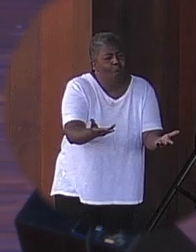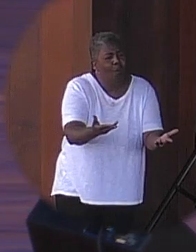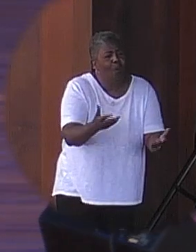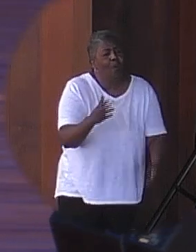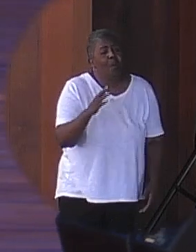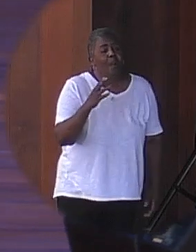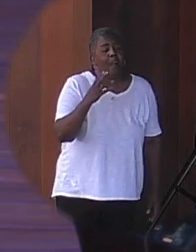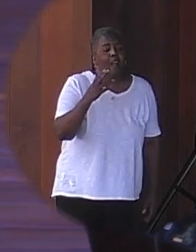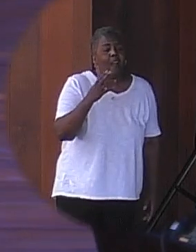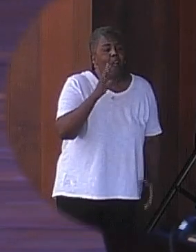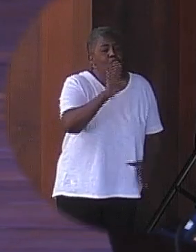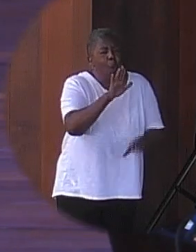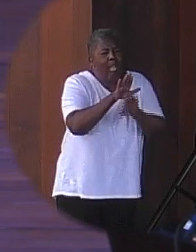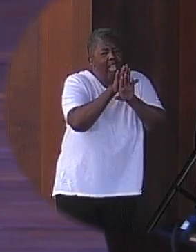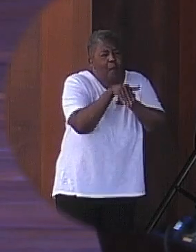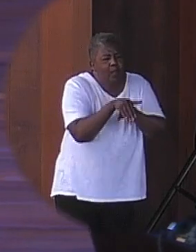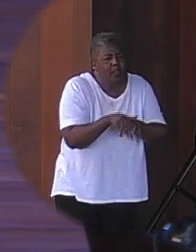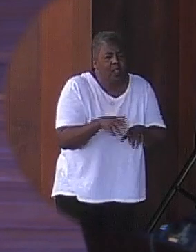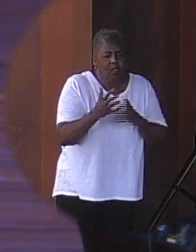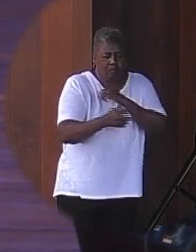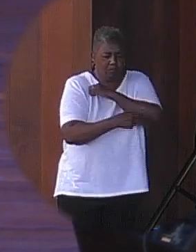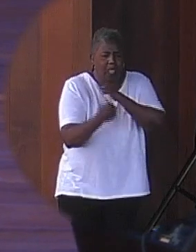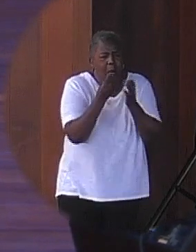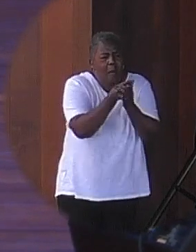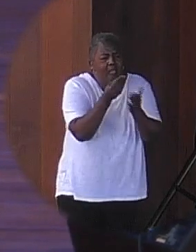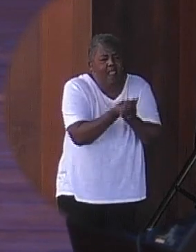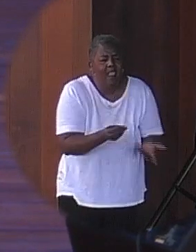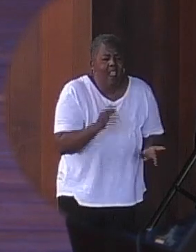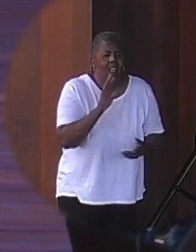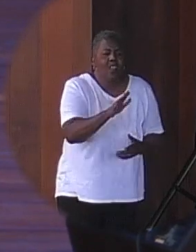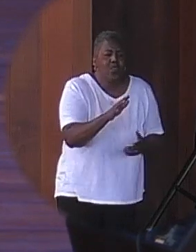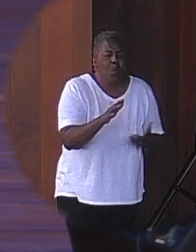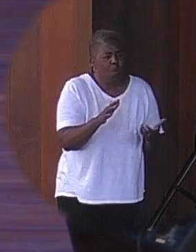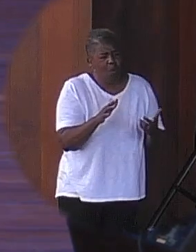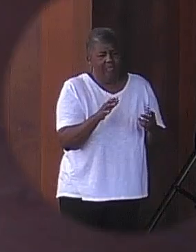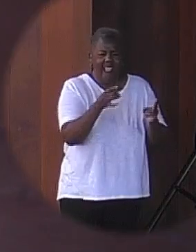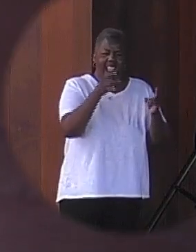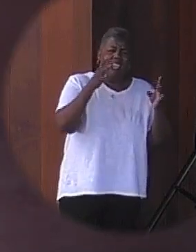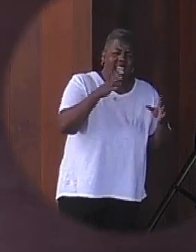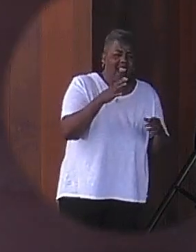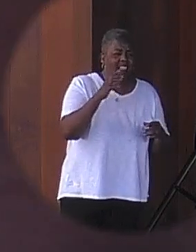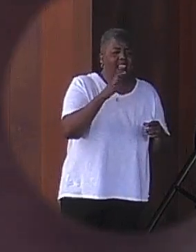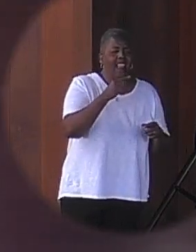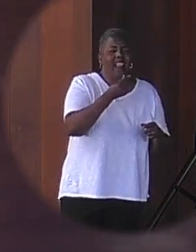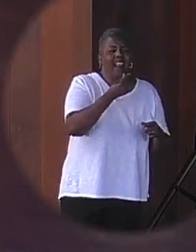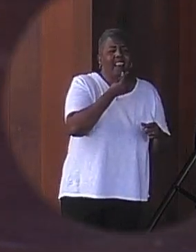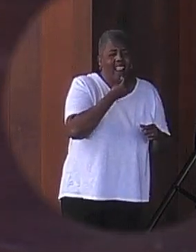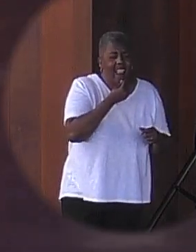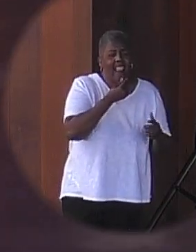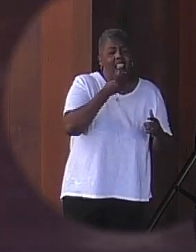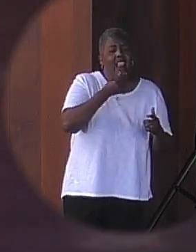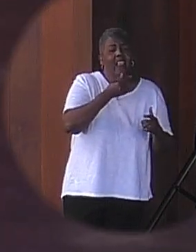Your hypocrisy, your embezzlement, your homophobia, your mistreatment of